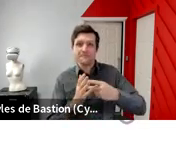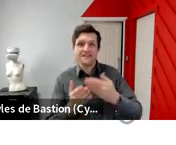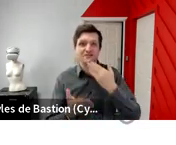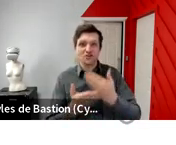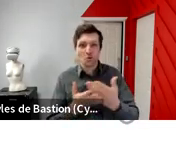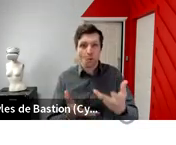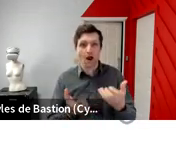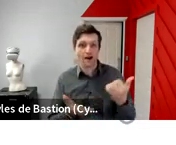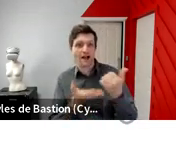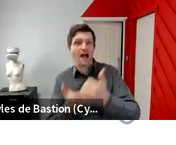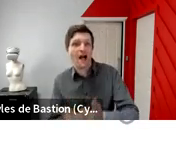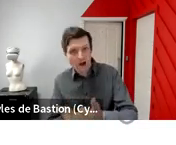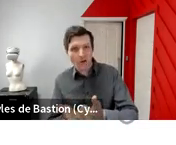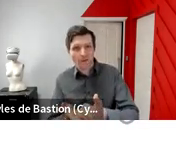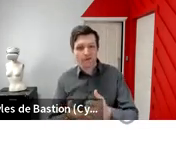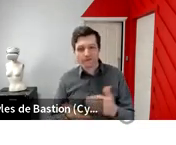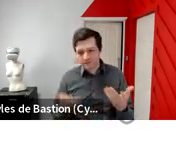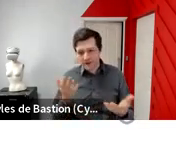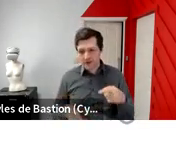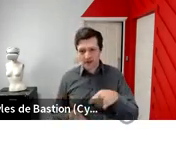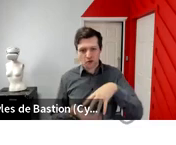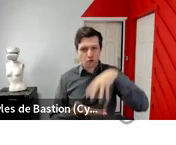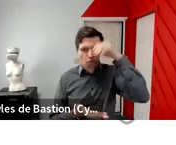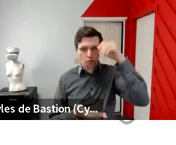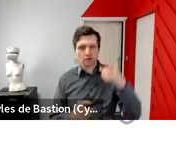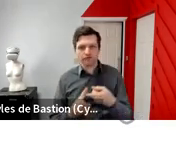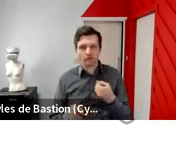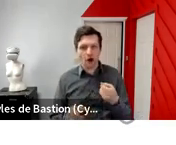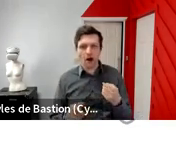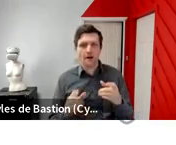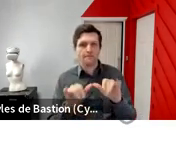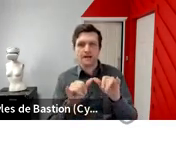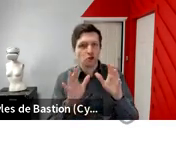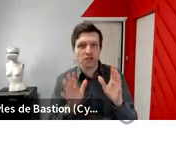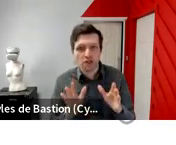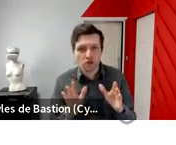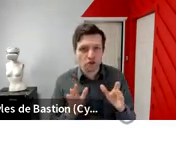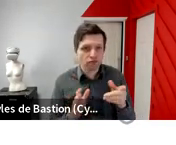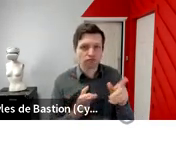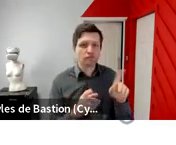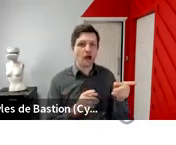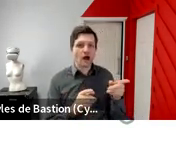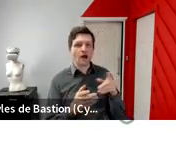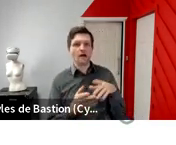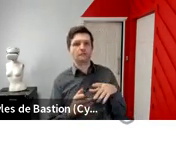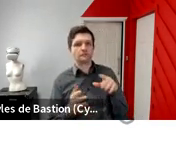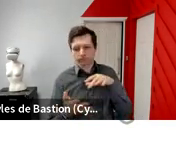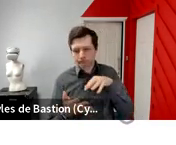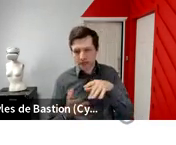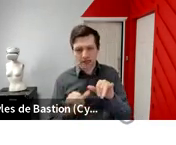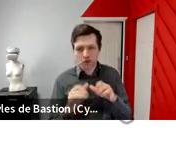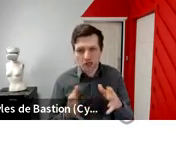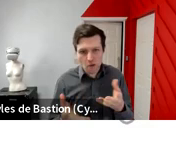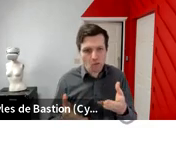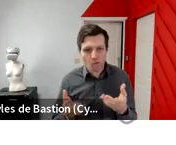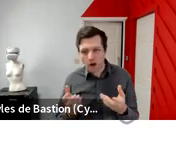Sometimes people mean to do a good thing, they really want to help. Maybe they're learning from maybe they're